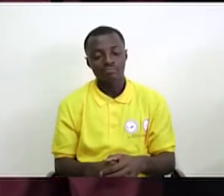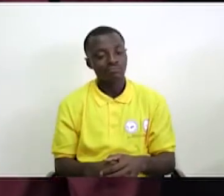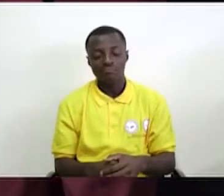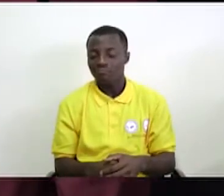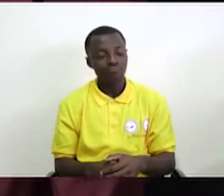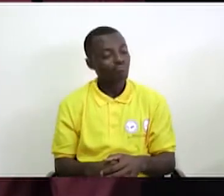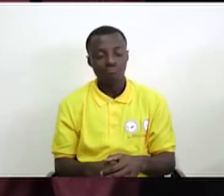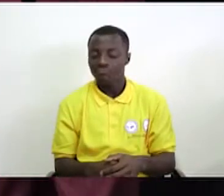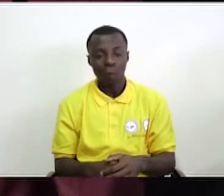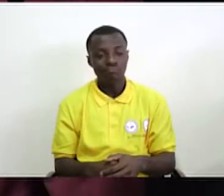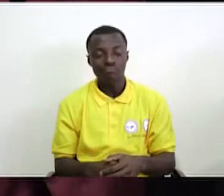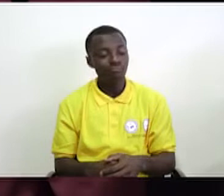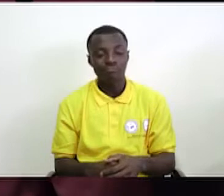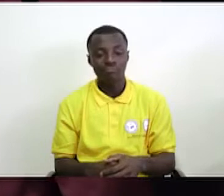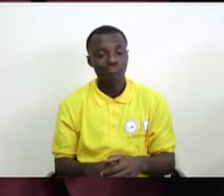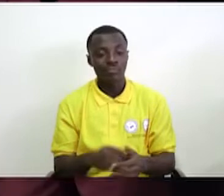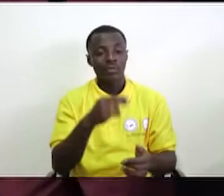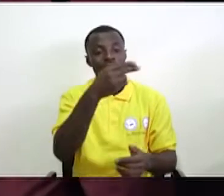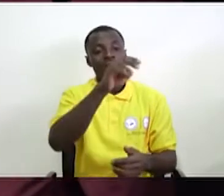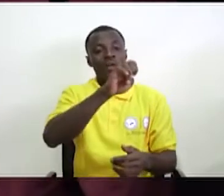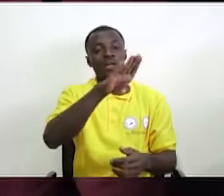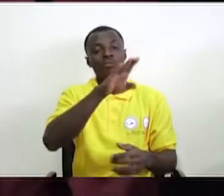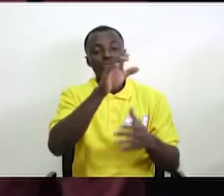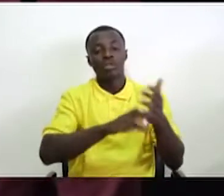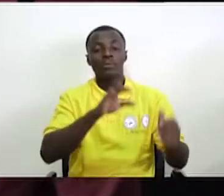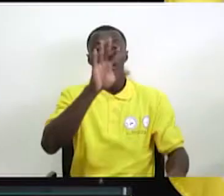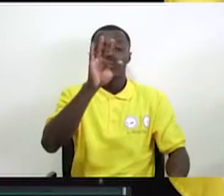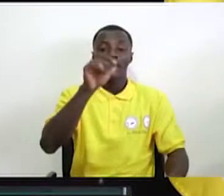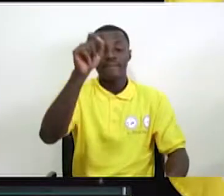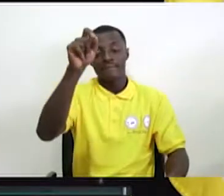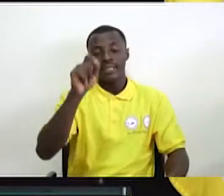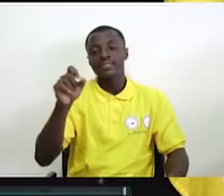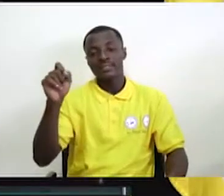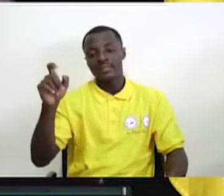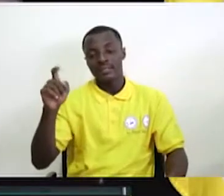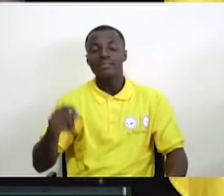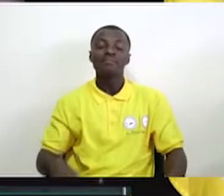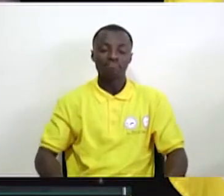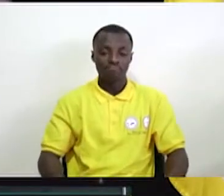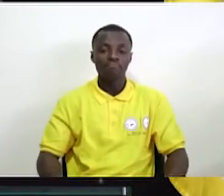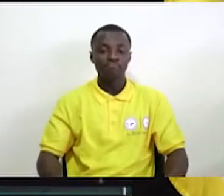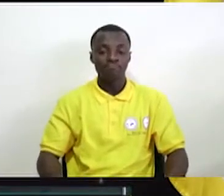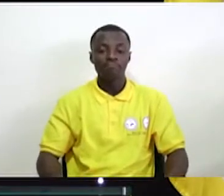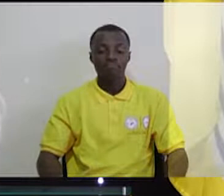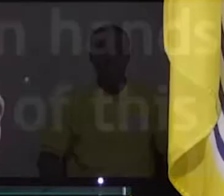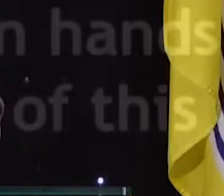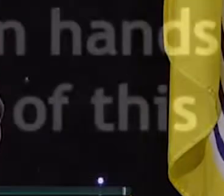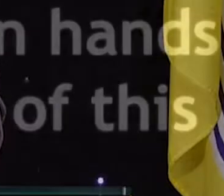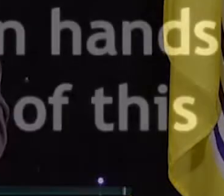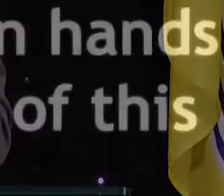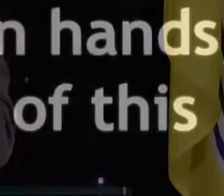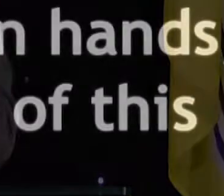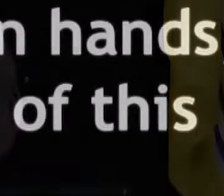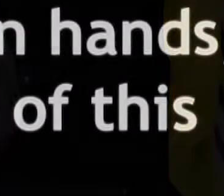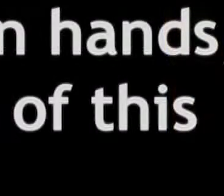sinning. Hebrews 9 from verse 11. That verse